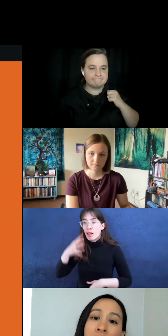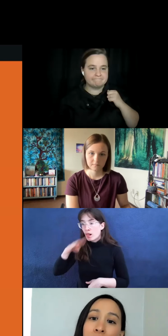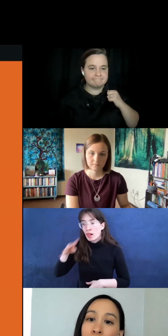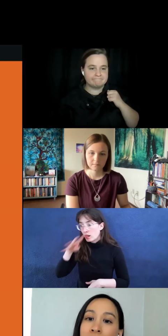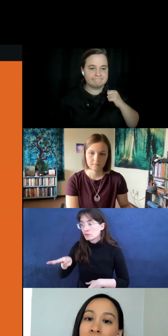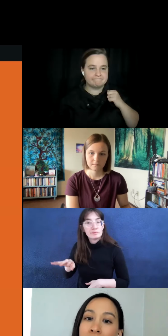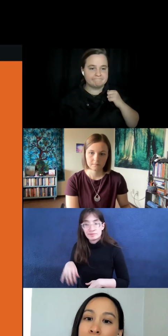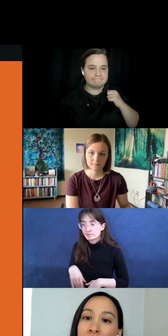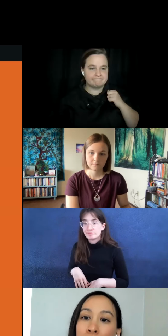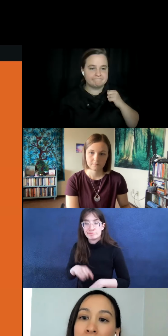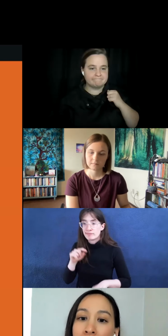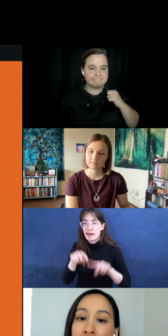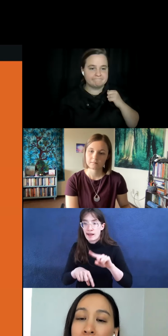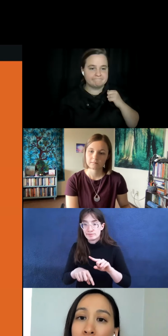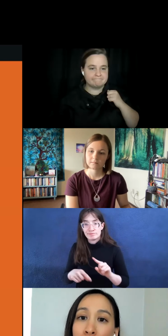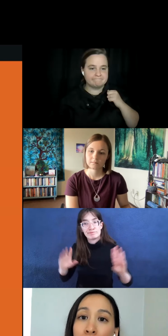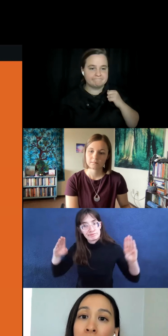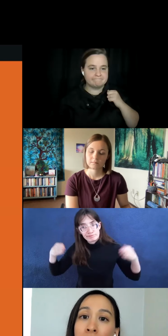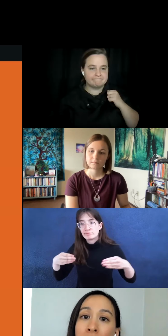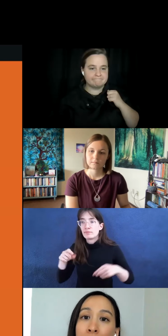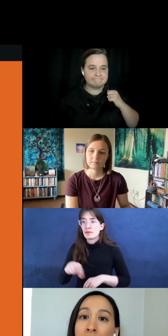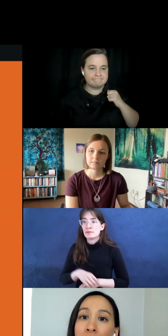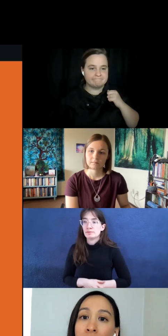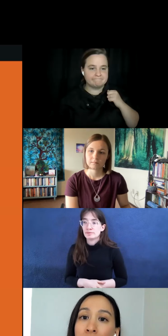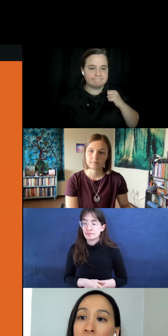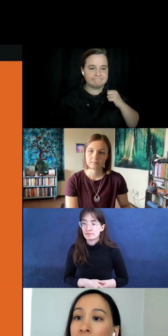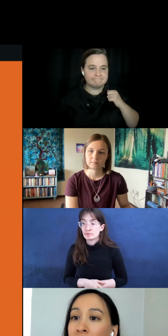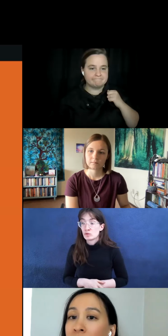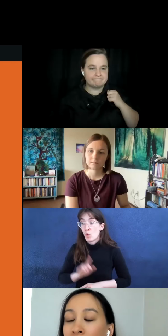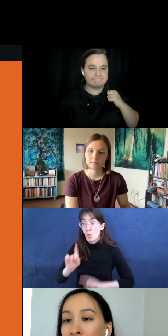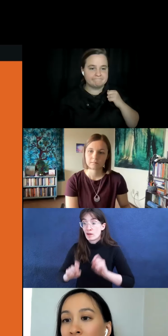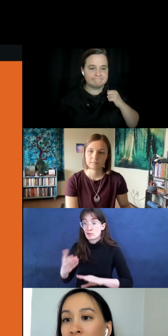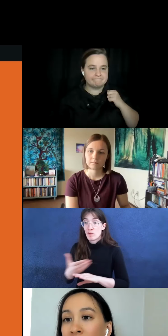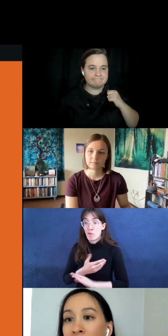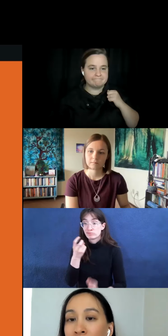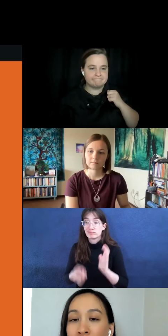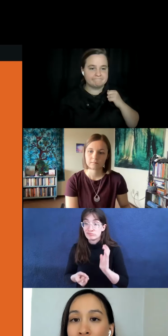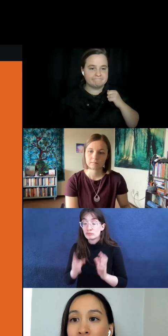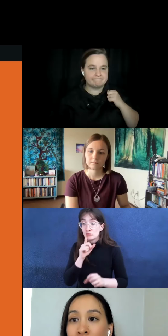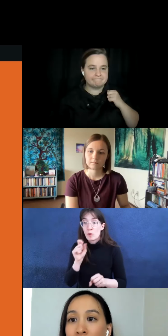Are there any other questions before we dive into some interventions?